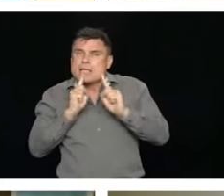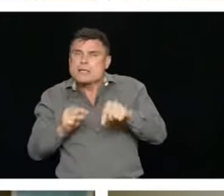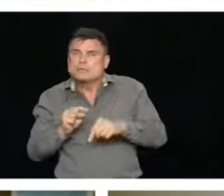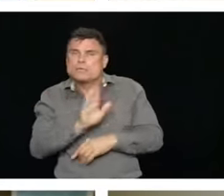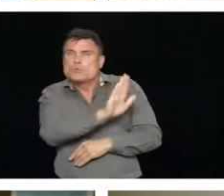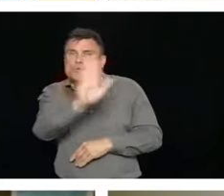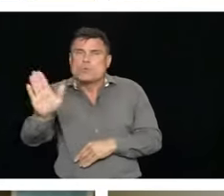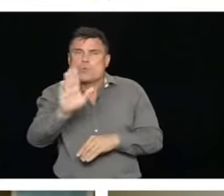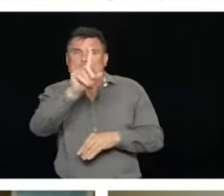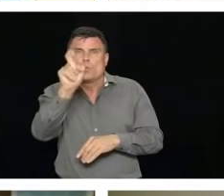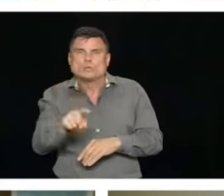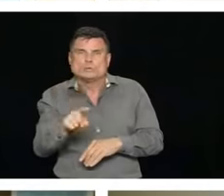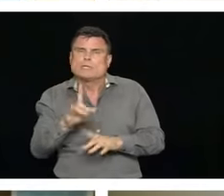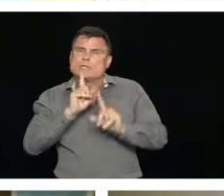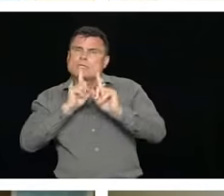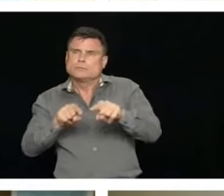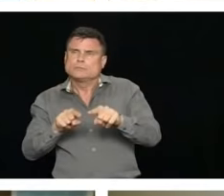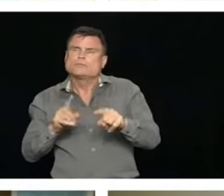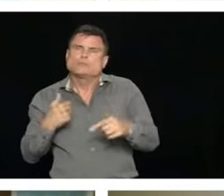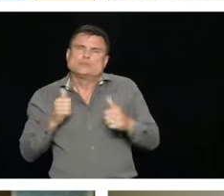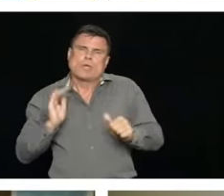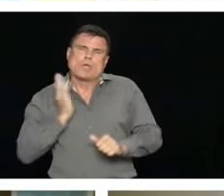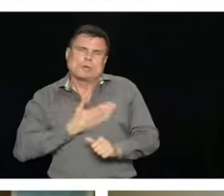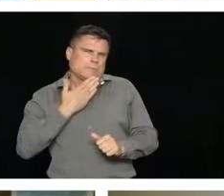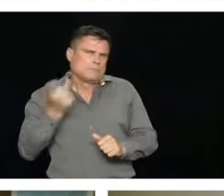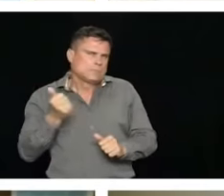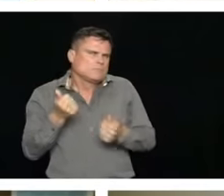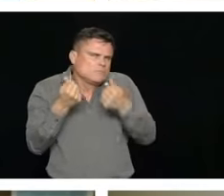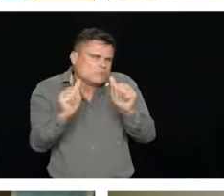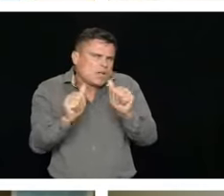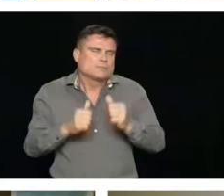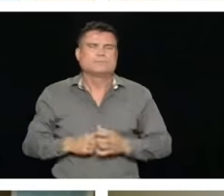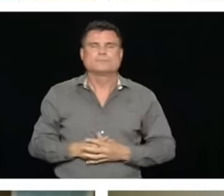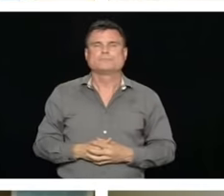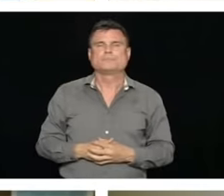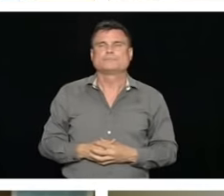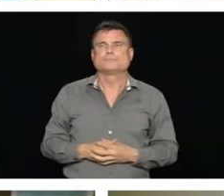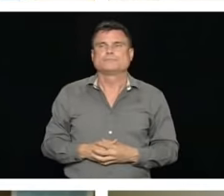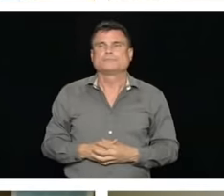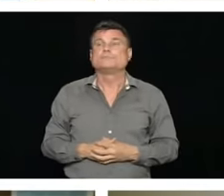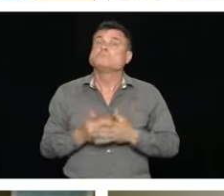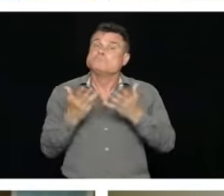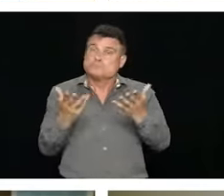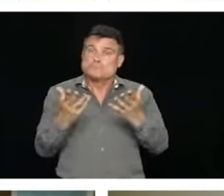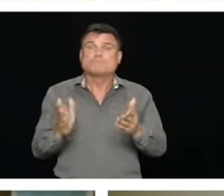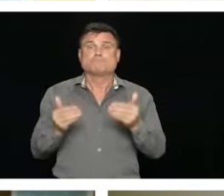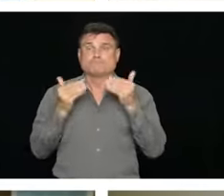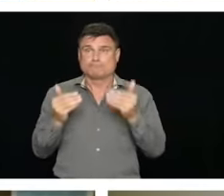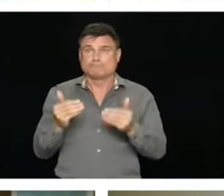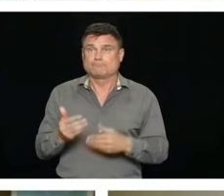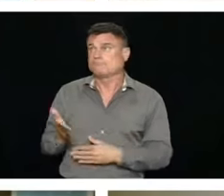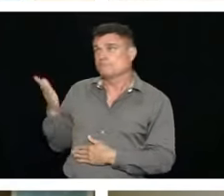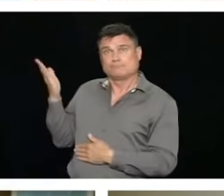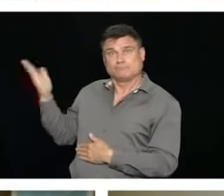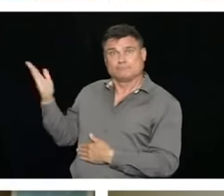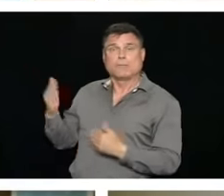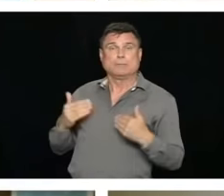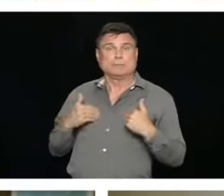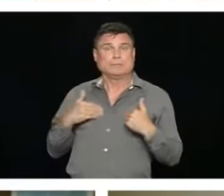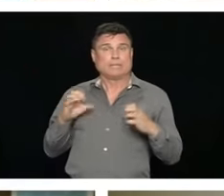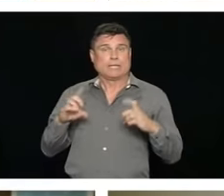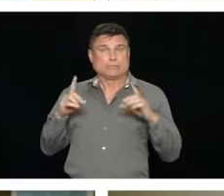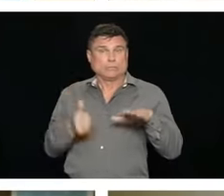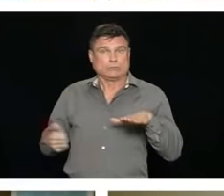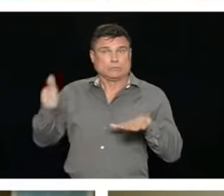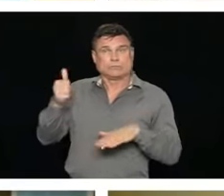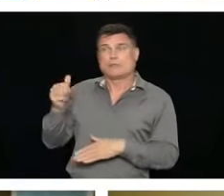through as many as we can. So let's just jump right in. Minister Fleming, why don't you start us off? Thank you so much, Ravi.